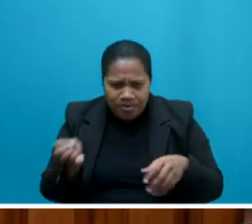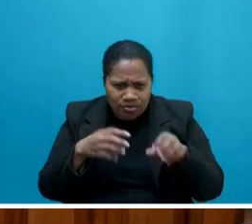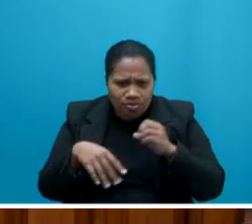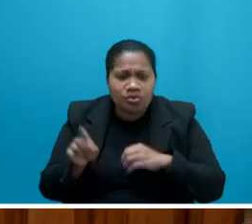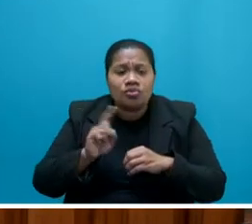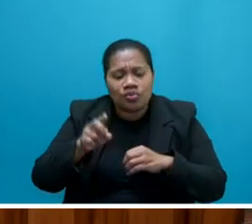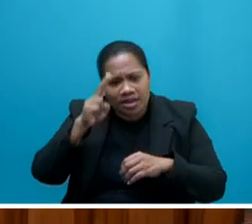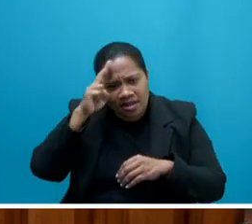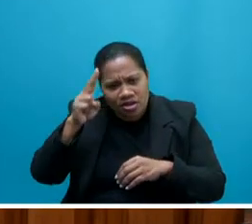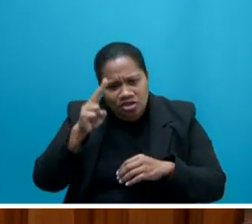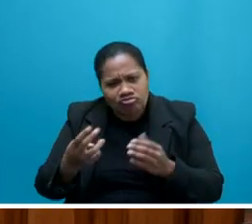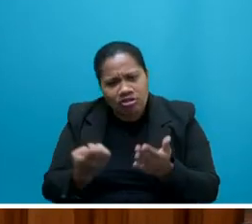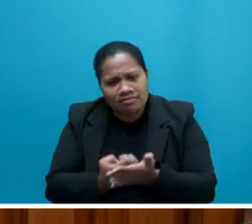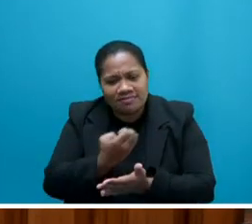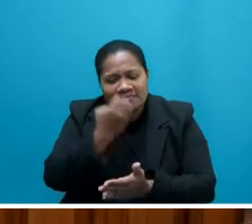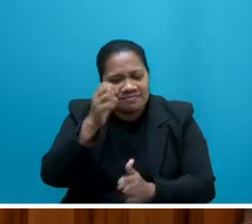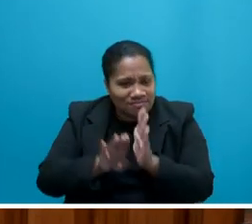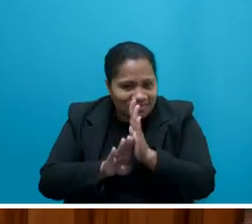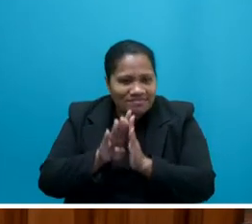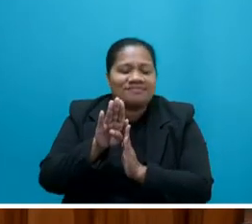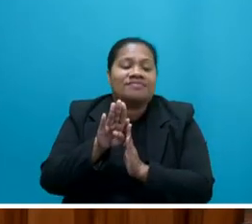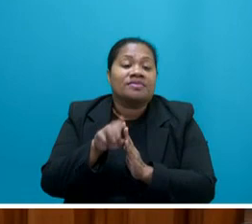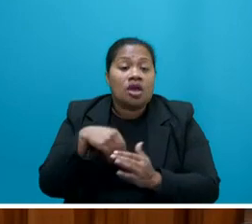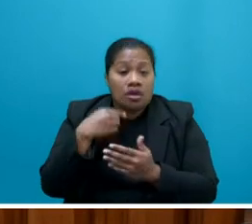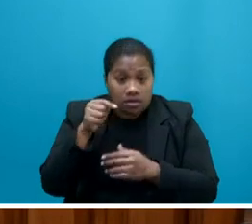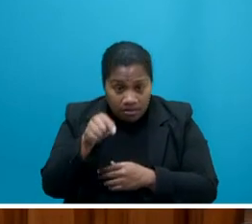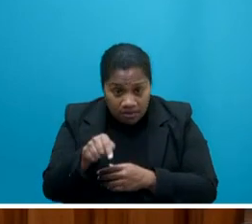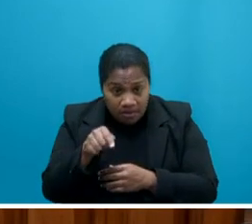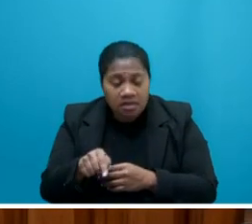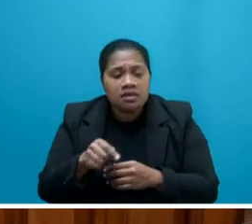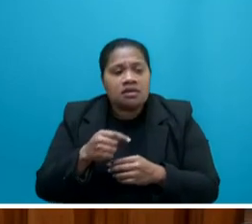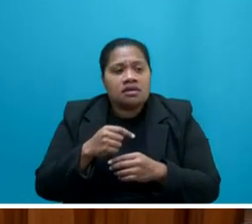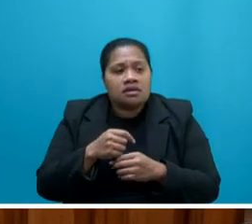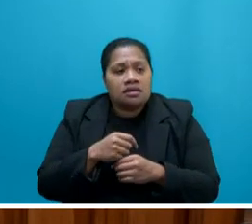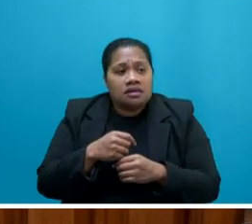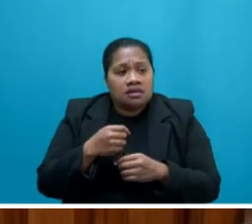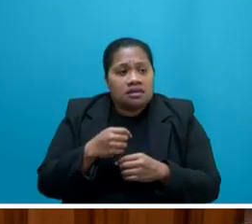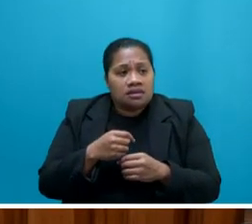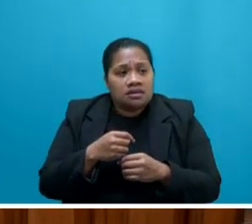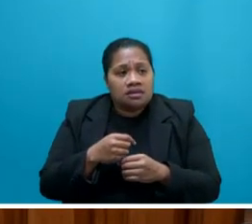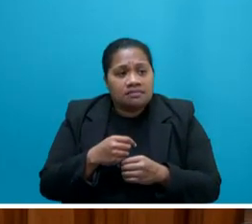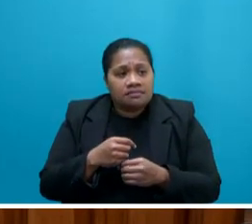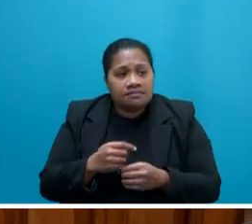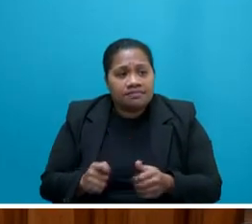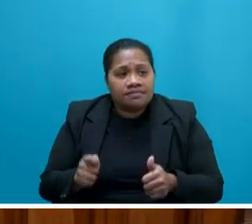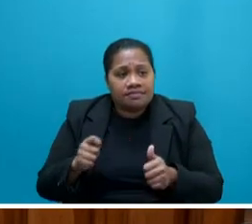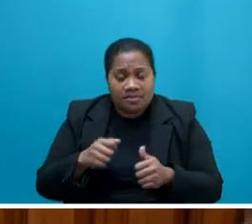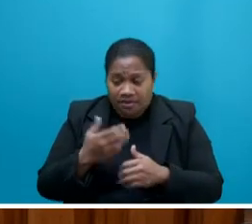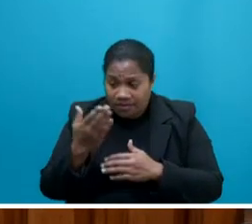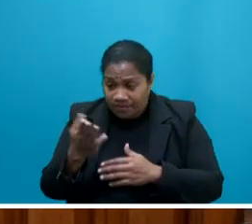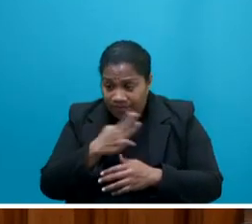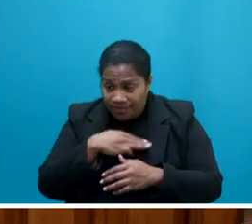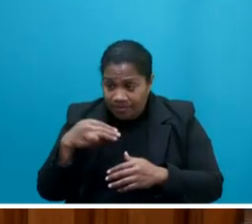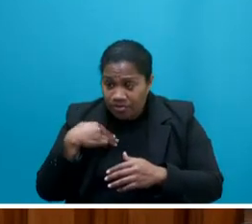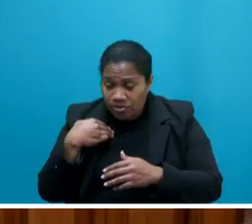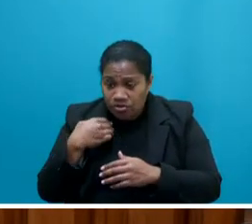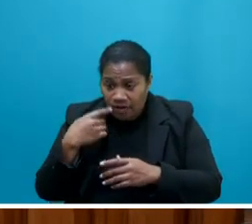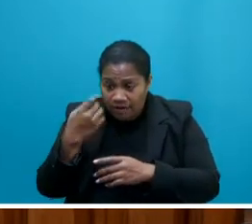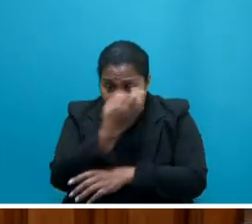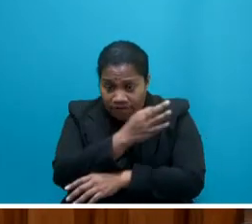On that note, Mr. Speaker, sir, as Shadow Minister of Forests, I wish to extend my